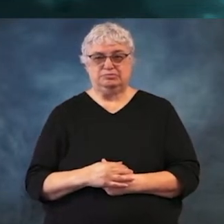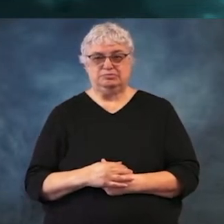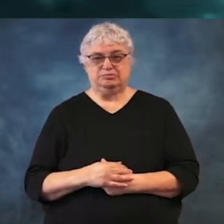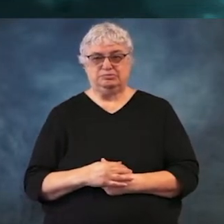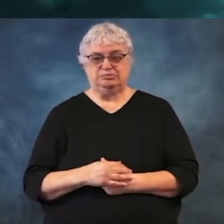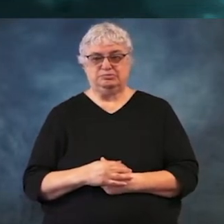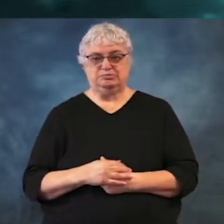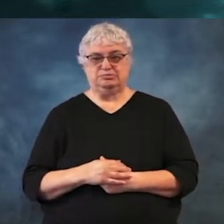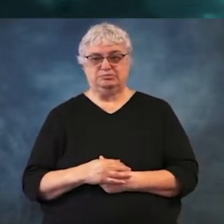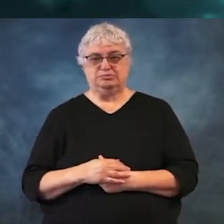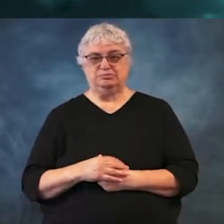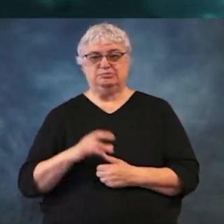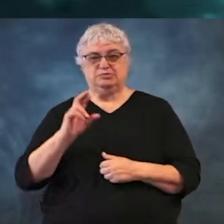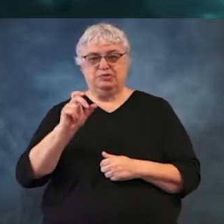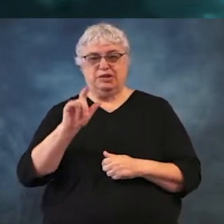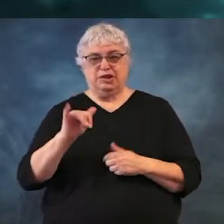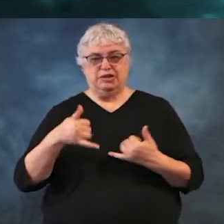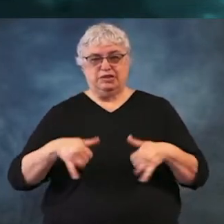and And